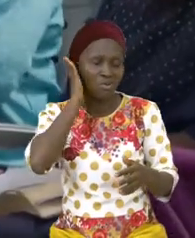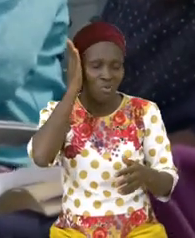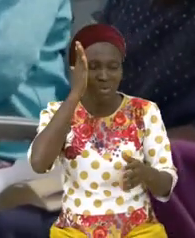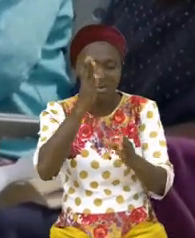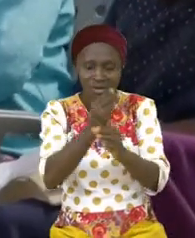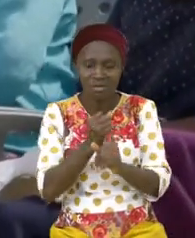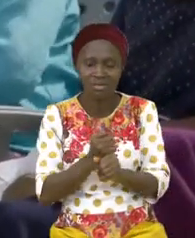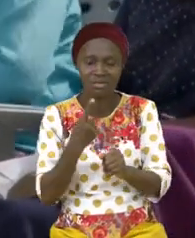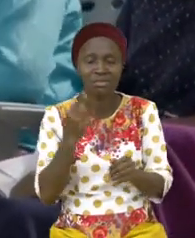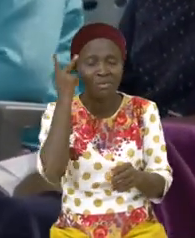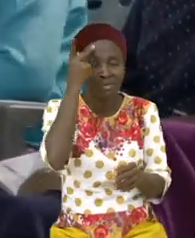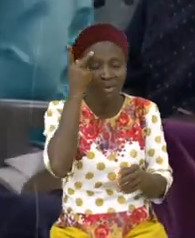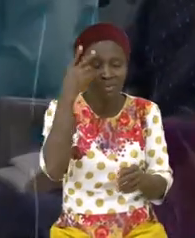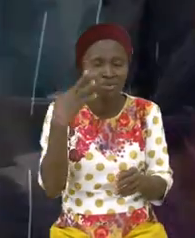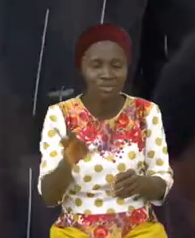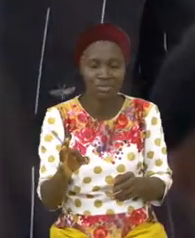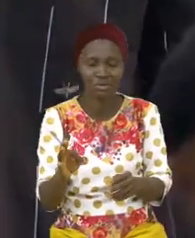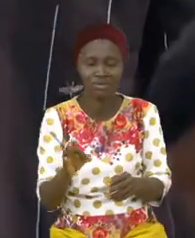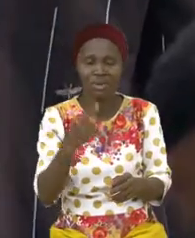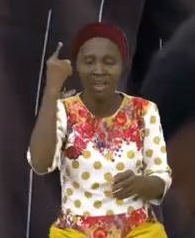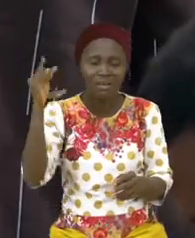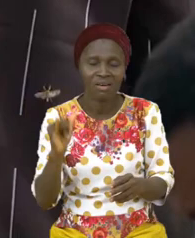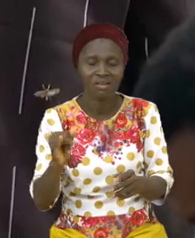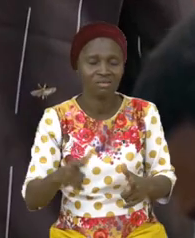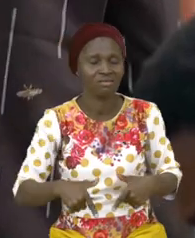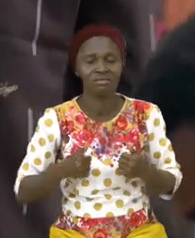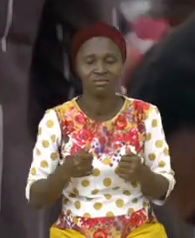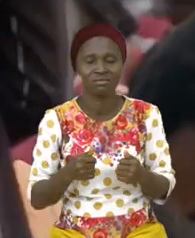the purpose of the everlasting eternal God. Where are you? Stand up